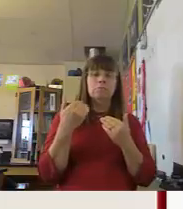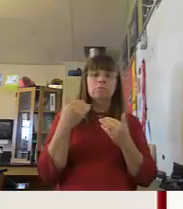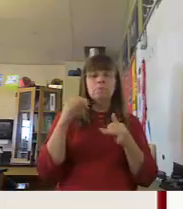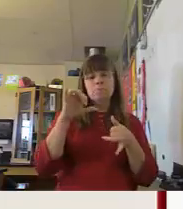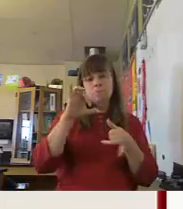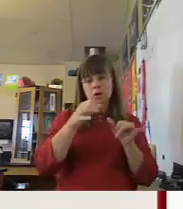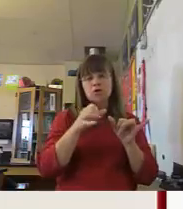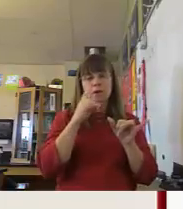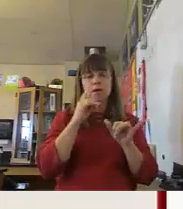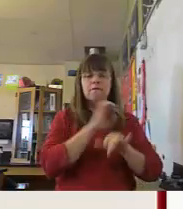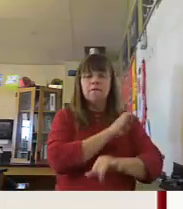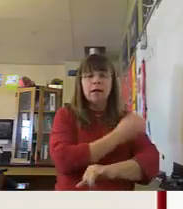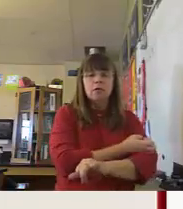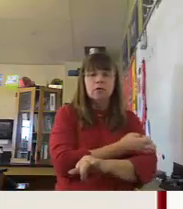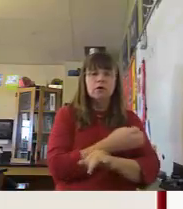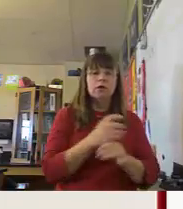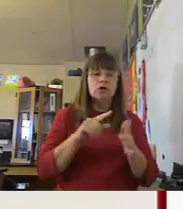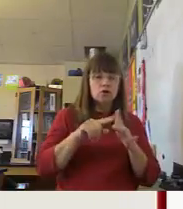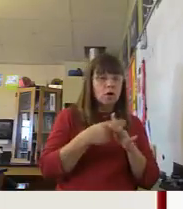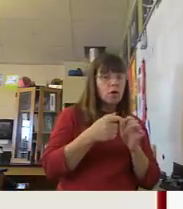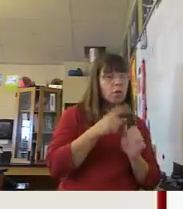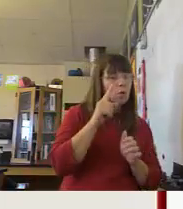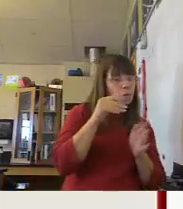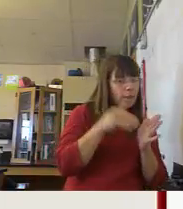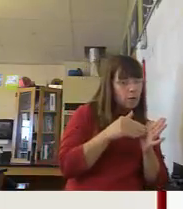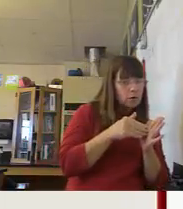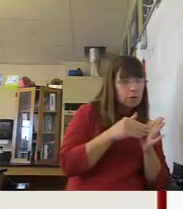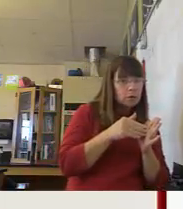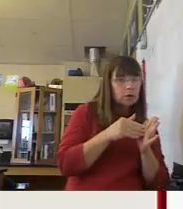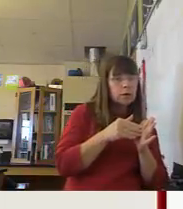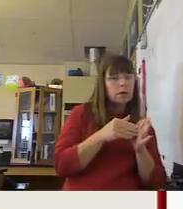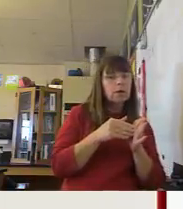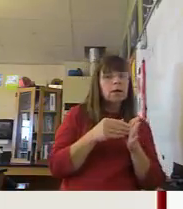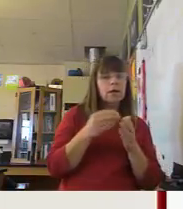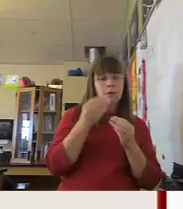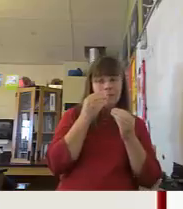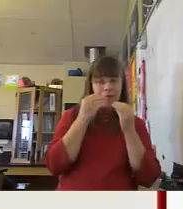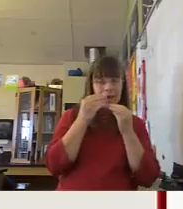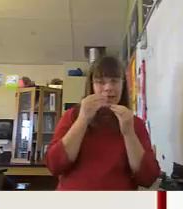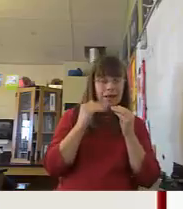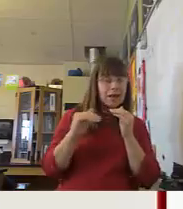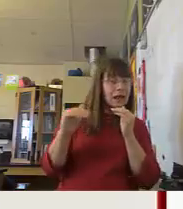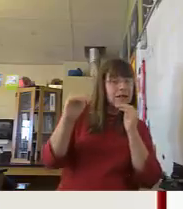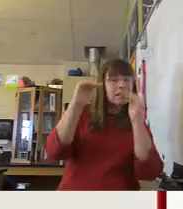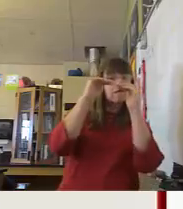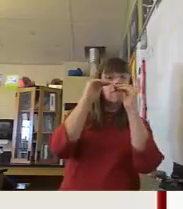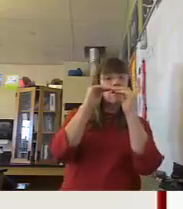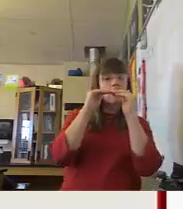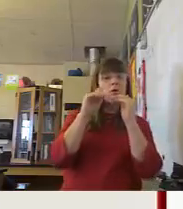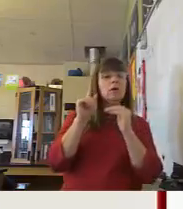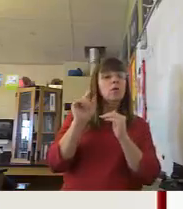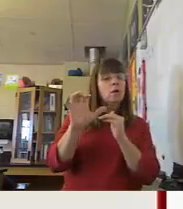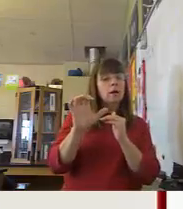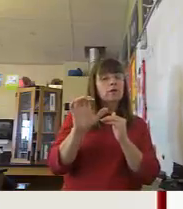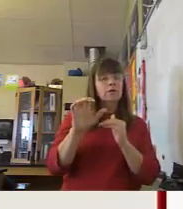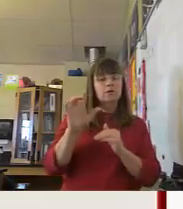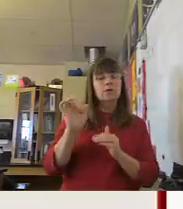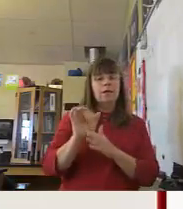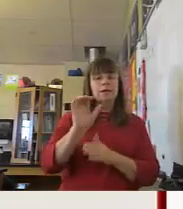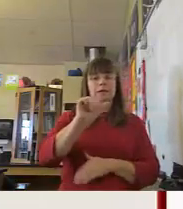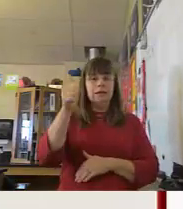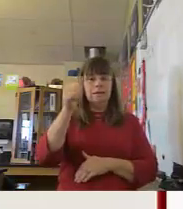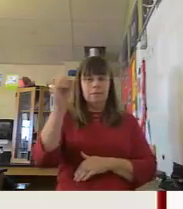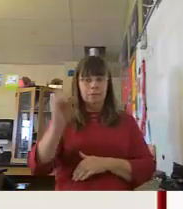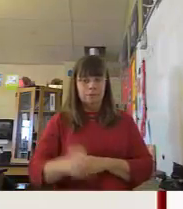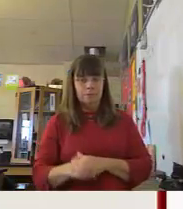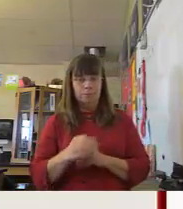we start with that 1,000 kilocalories. When the grasshopper eats the grass, they only get 100 kilocalories of the energy that the